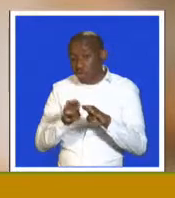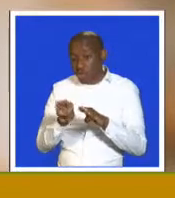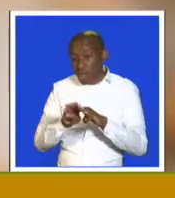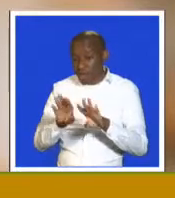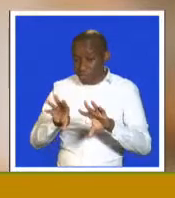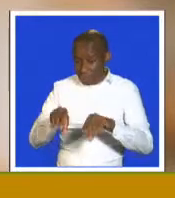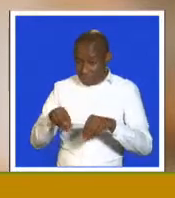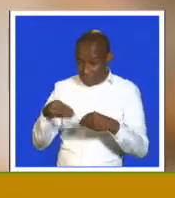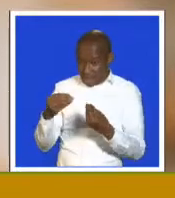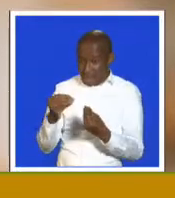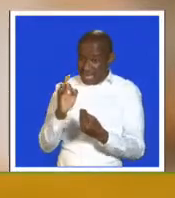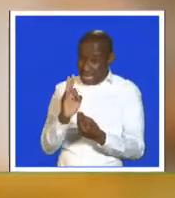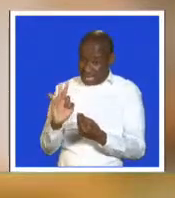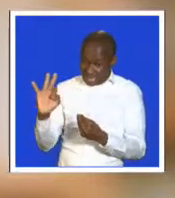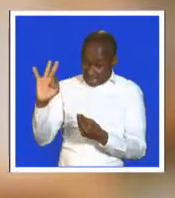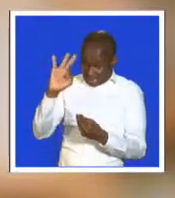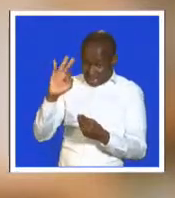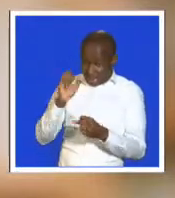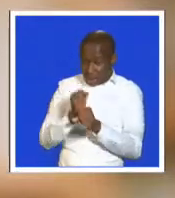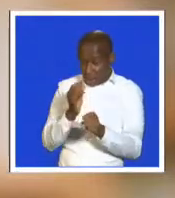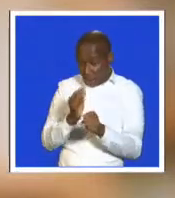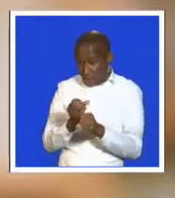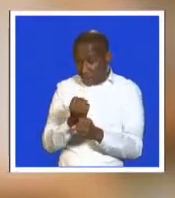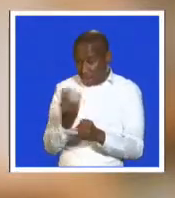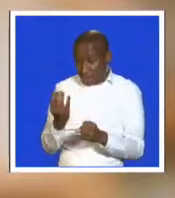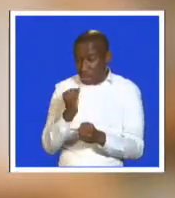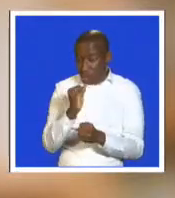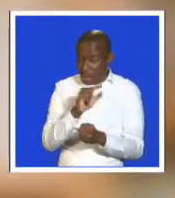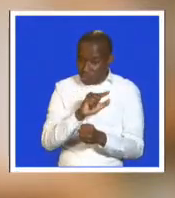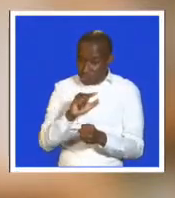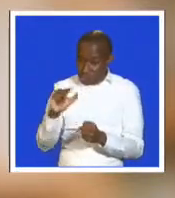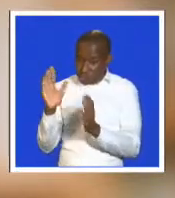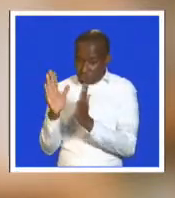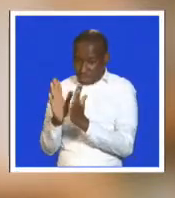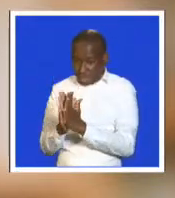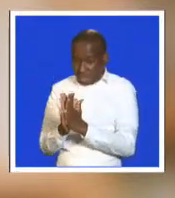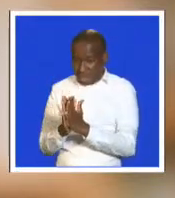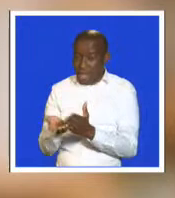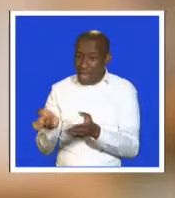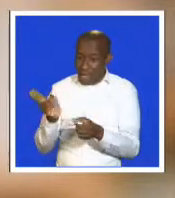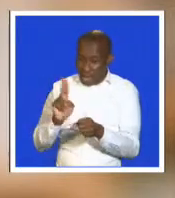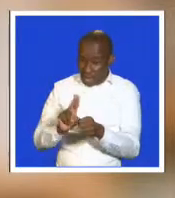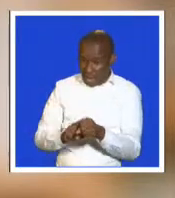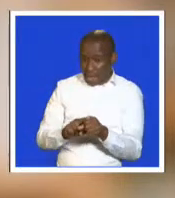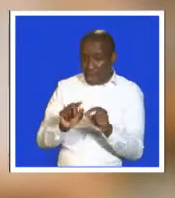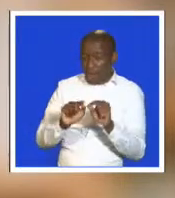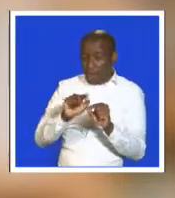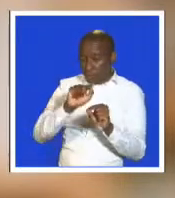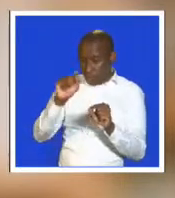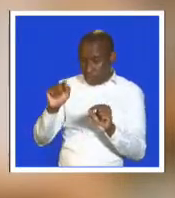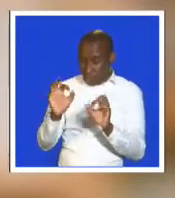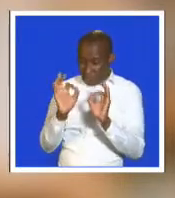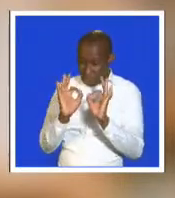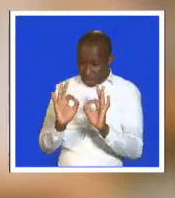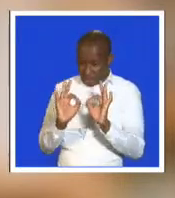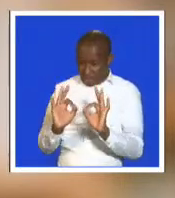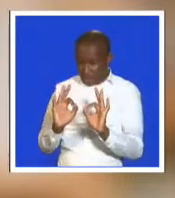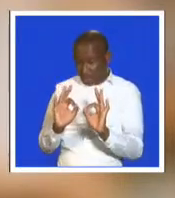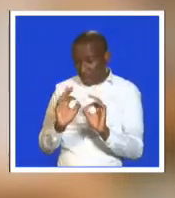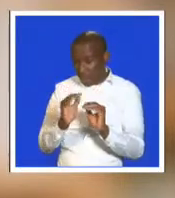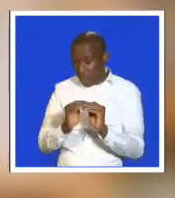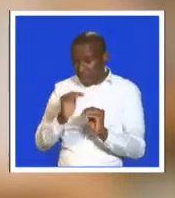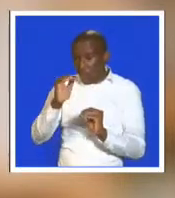find cubes of numbers from 1 to 10. Okay. And also find cube roots of perfect cubes up